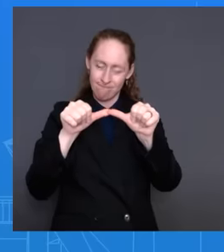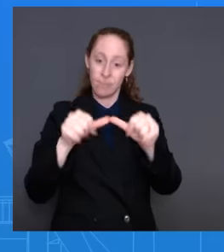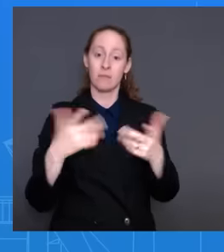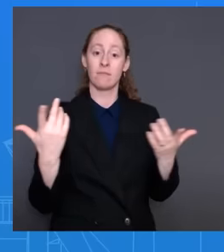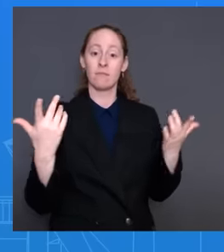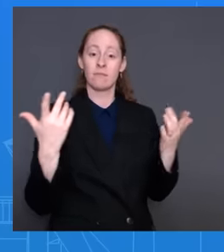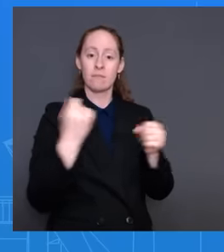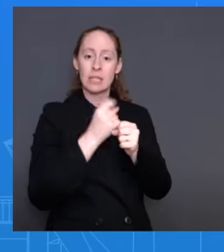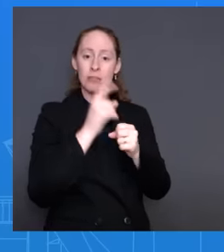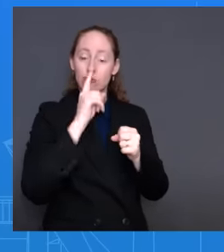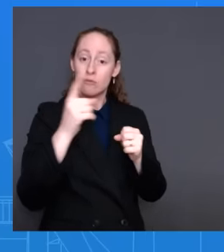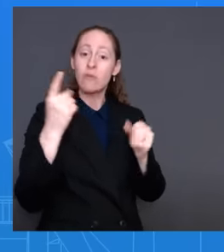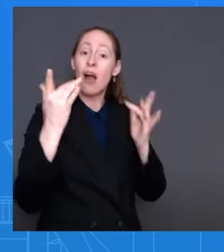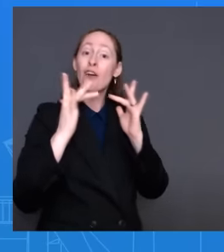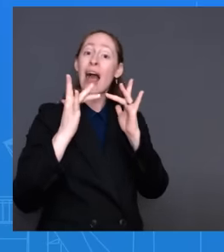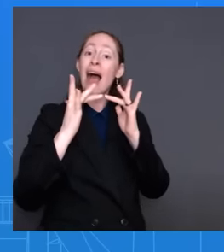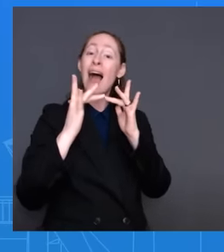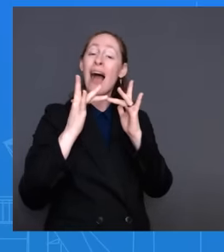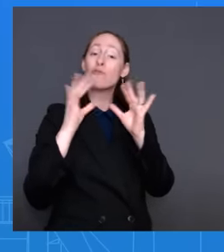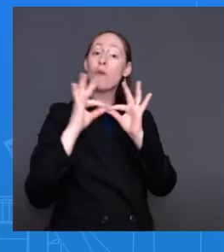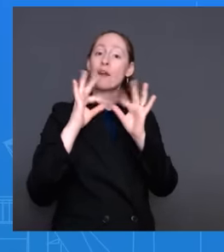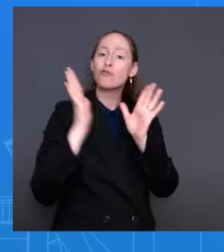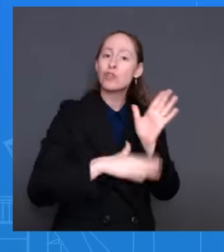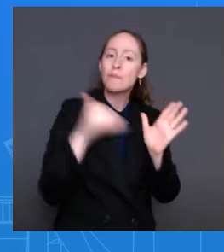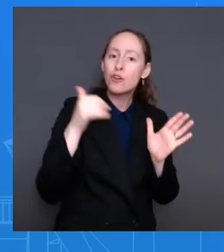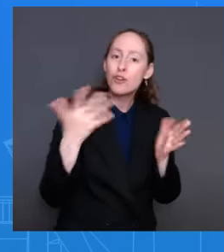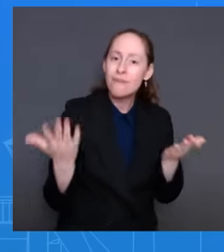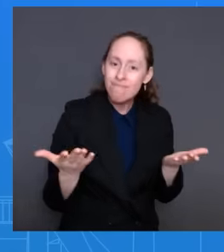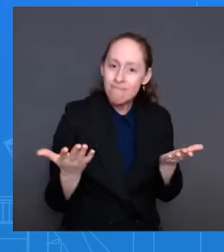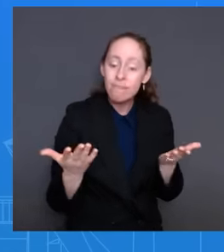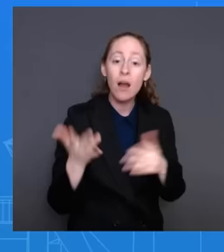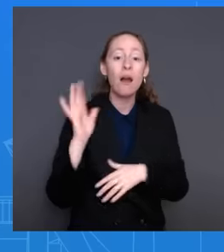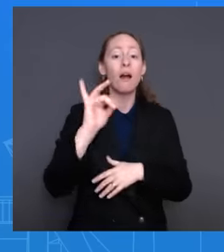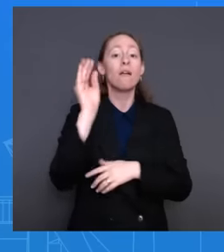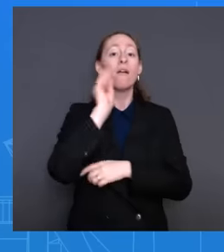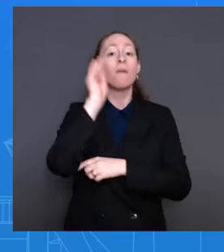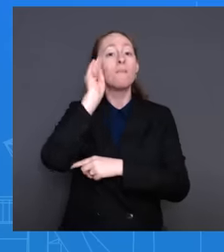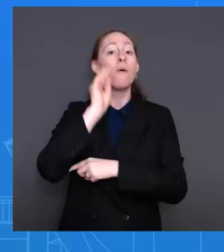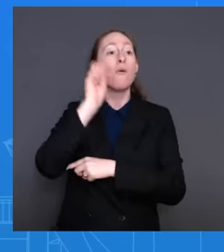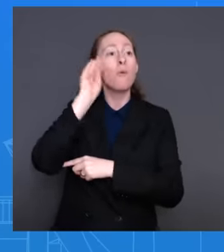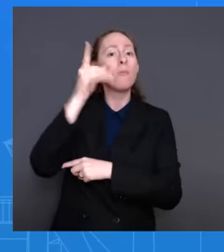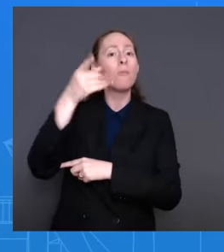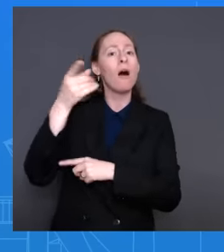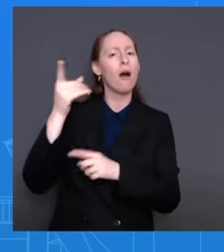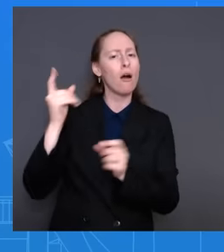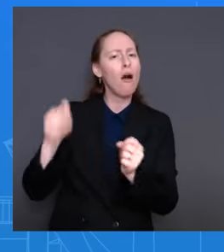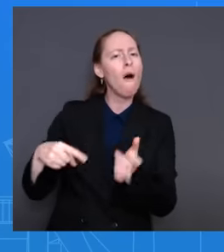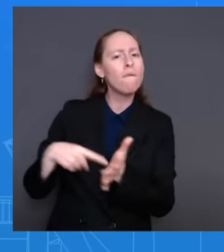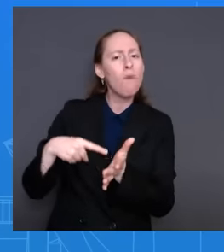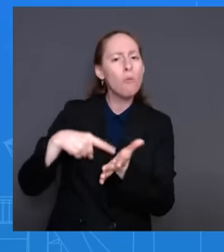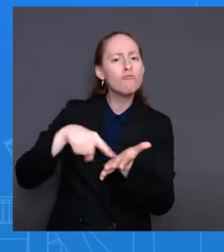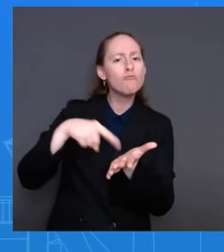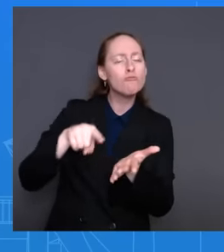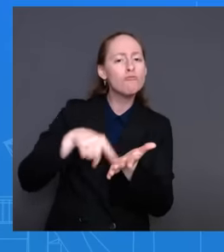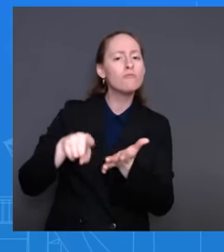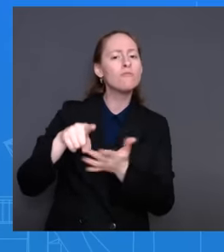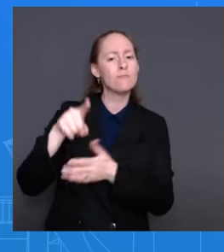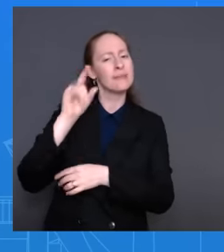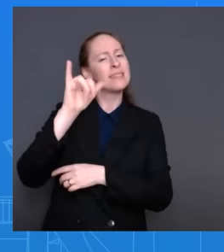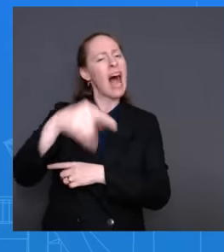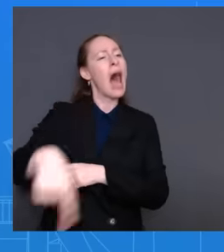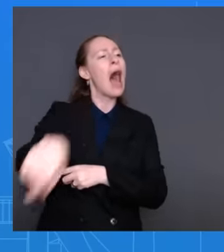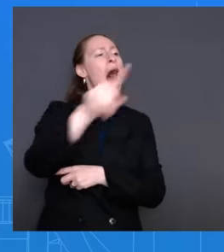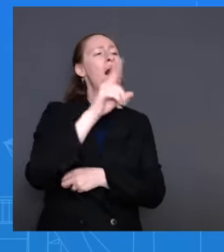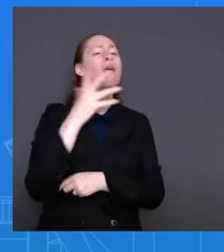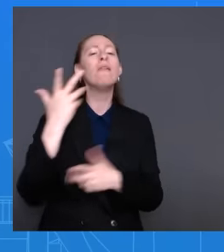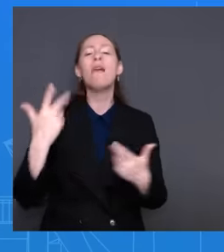more affordable housing to reduce the cost of housing, because we get that those are practical things that are impacting people in their lives. And the more progress